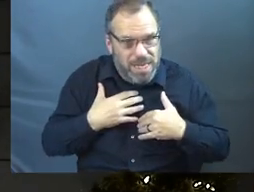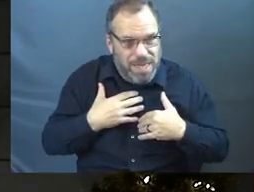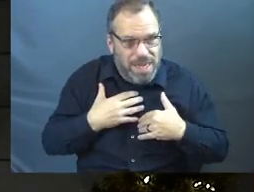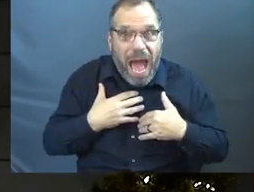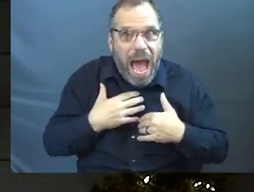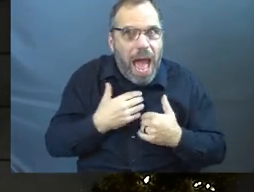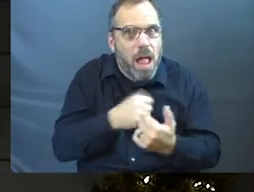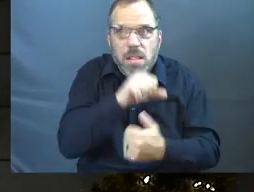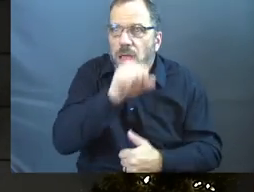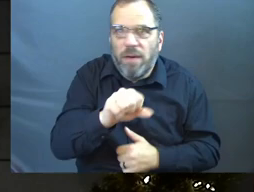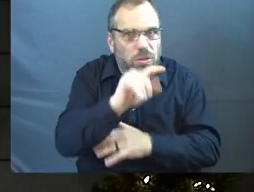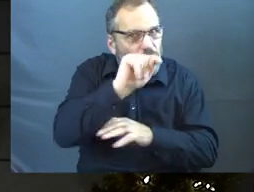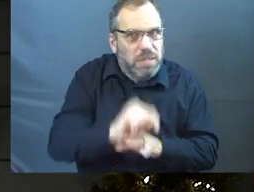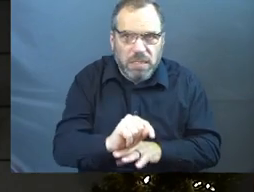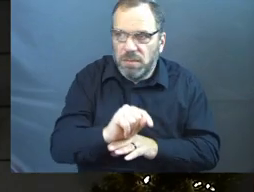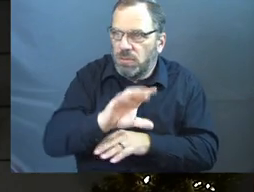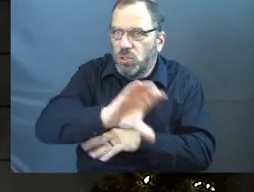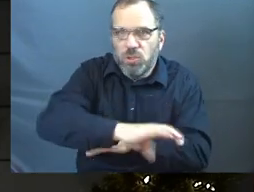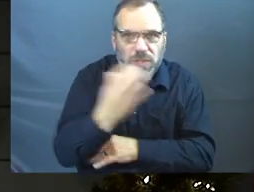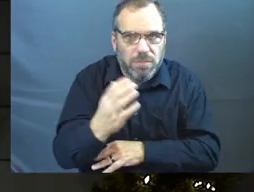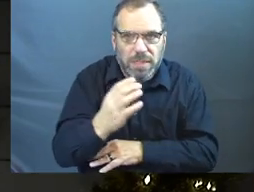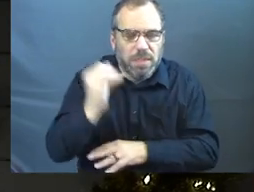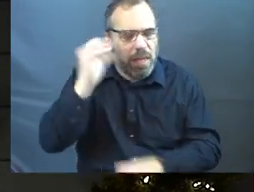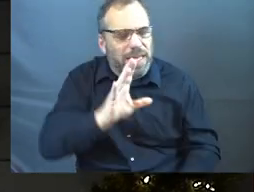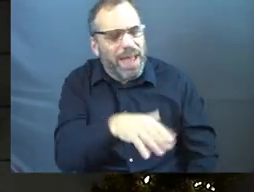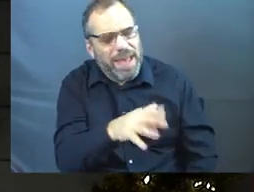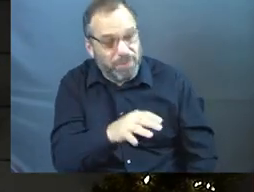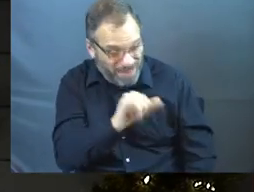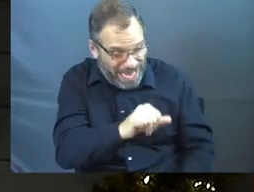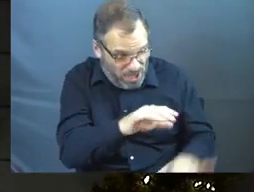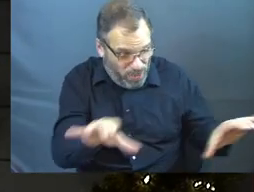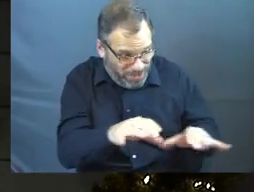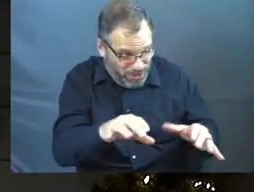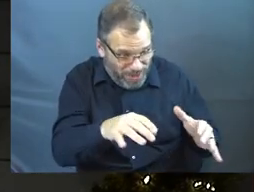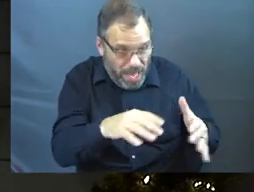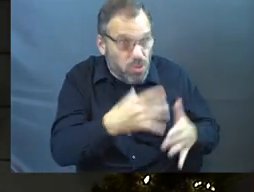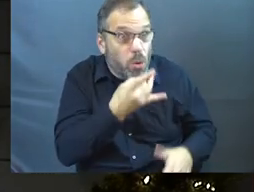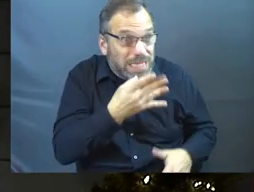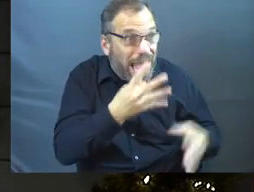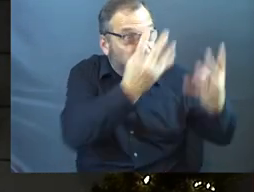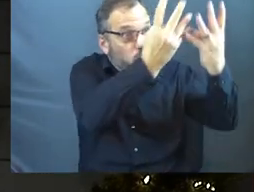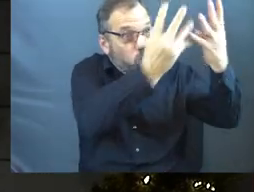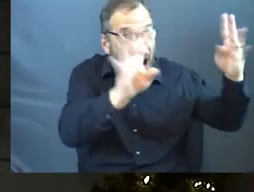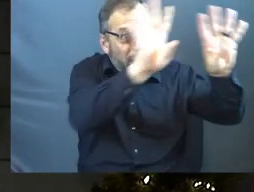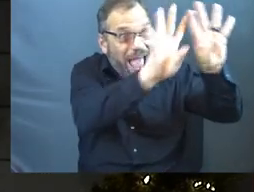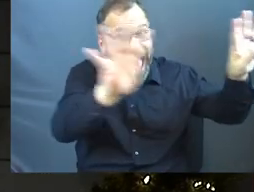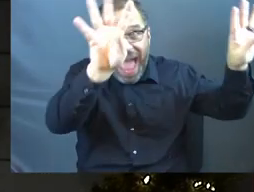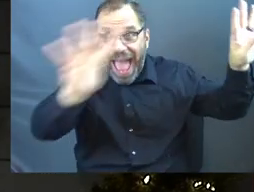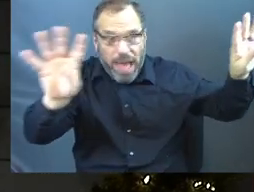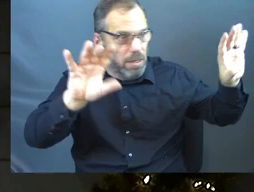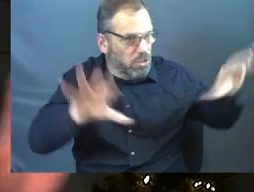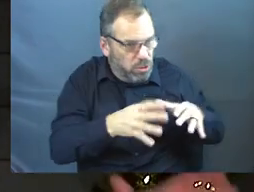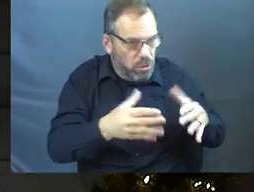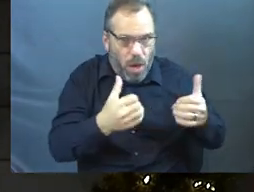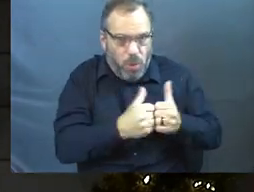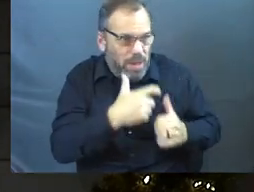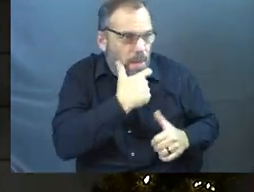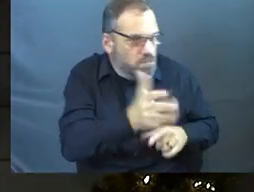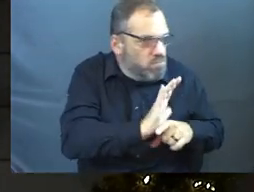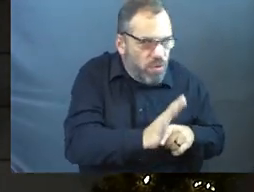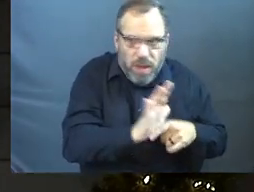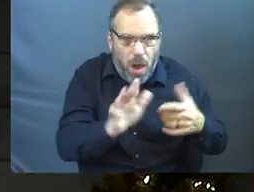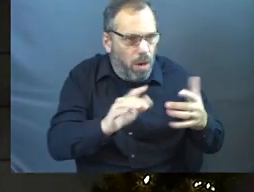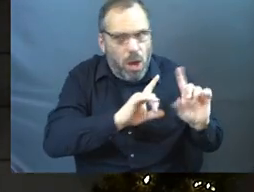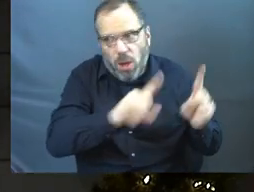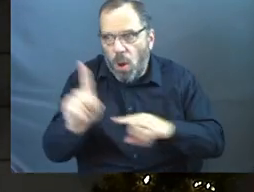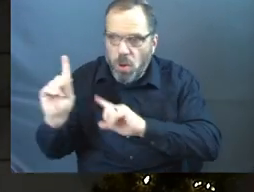about those things. I love them. God may come in and say, hey, that thing you want to do, those lights you want to hang, that time you want to do, spend watching that movie or doing